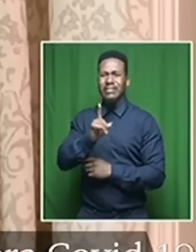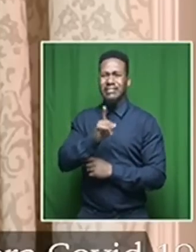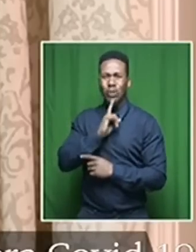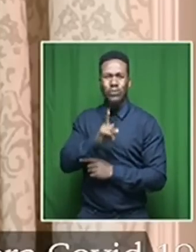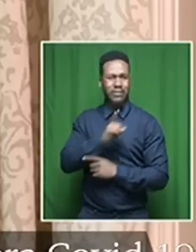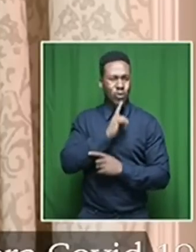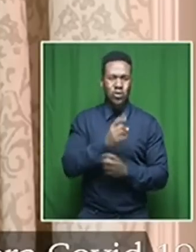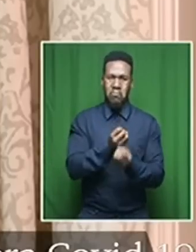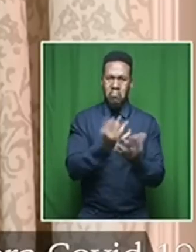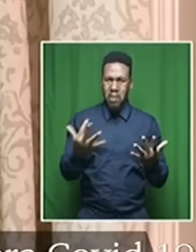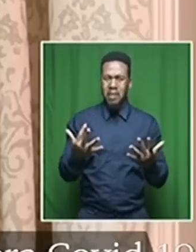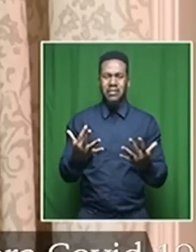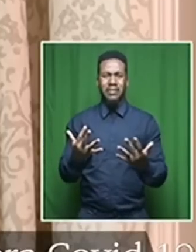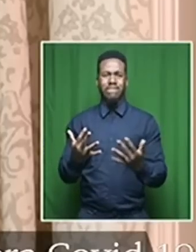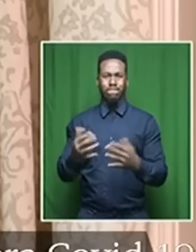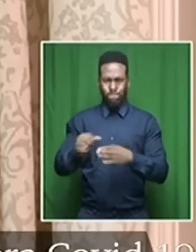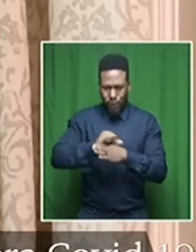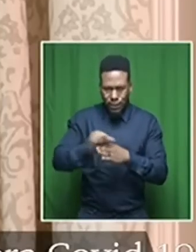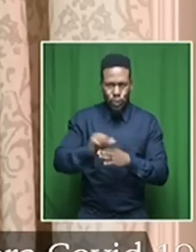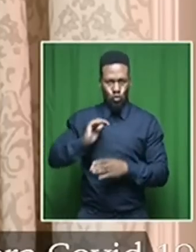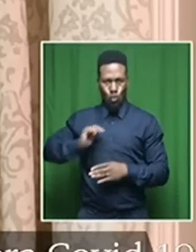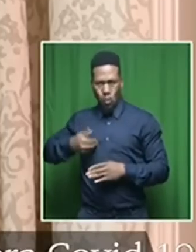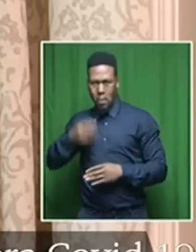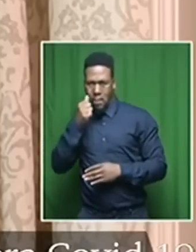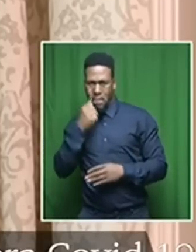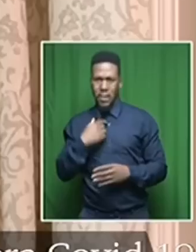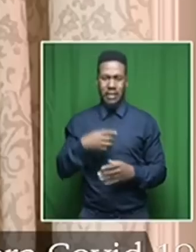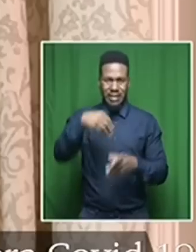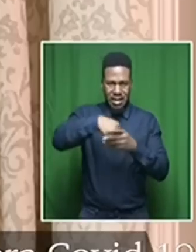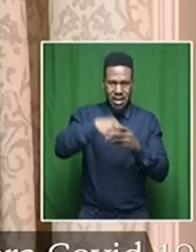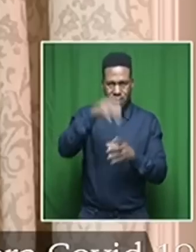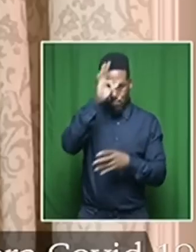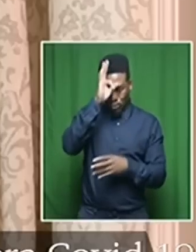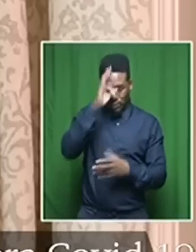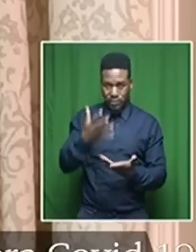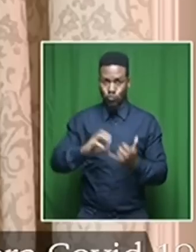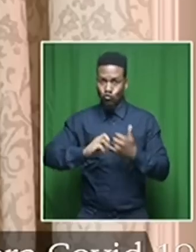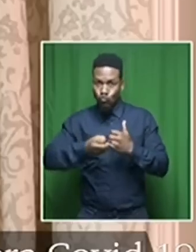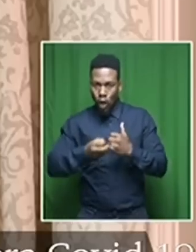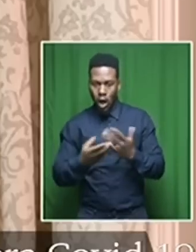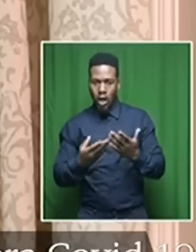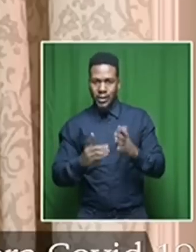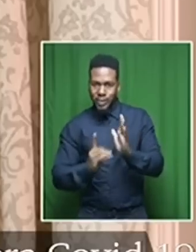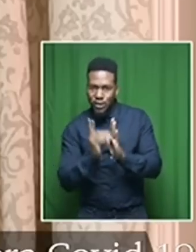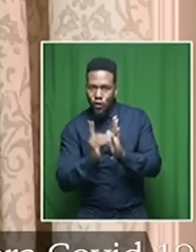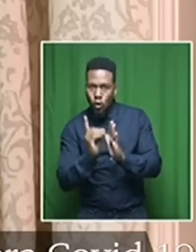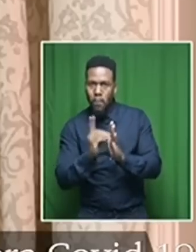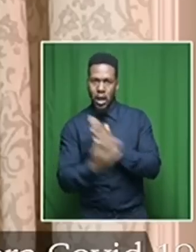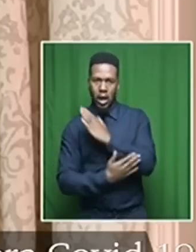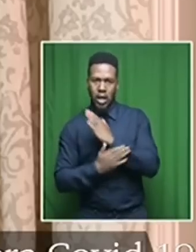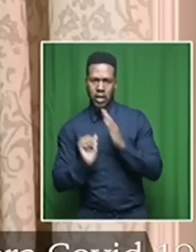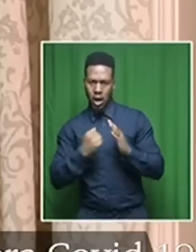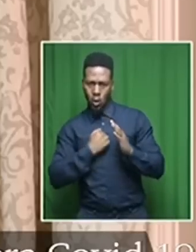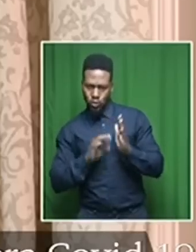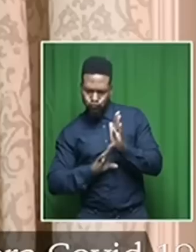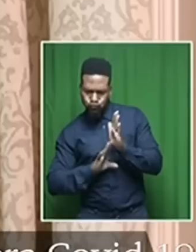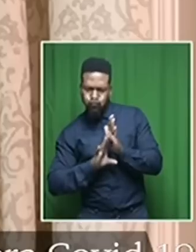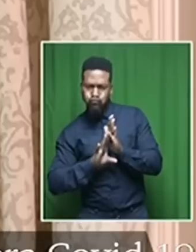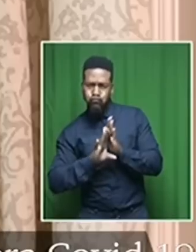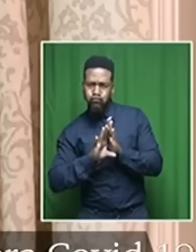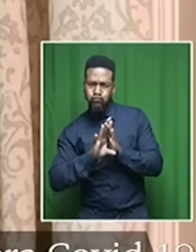women. In advancing our country's development, we will remain engaged in matters